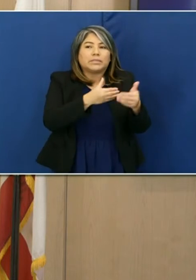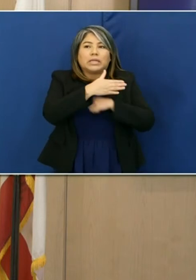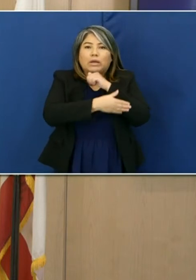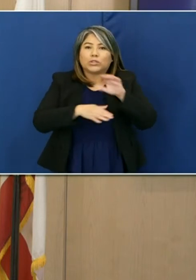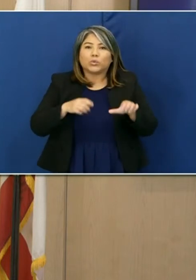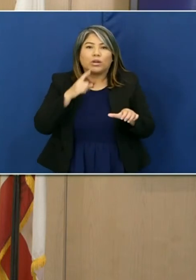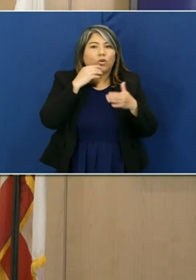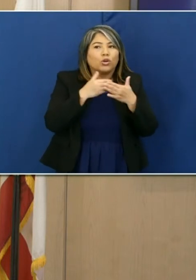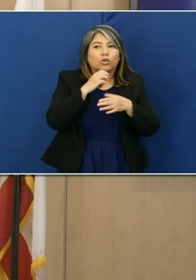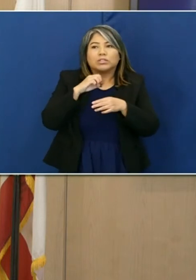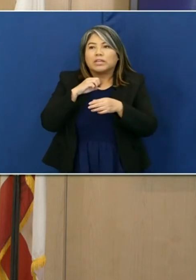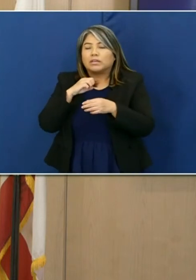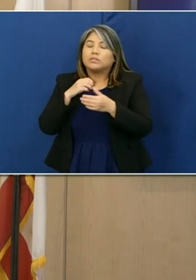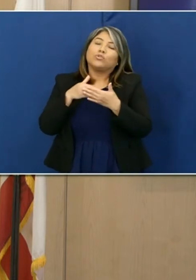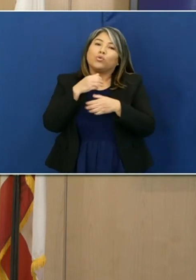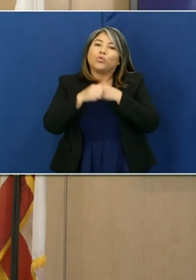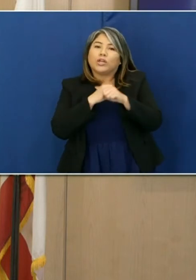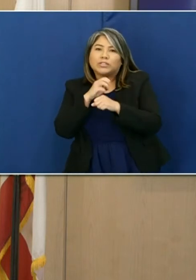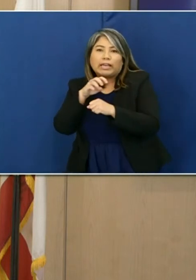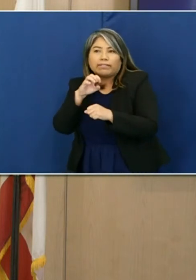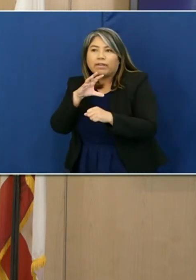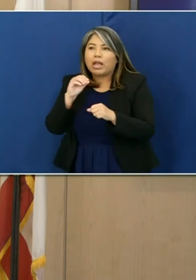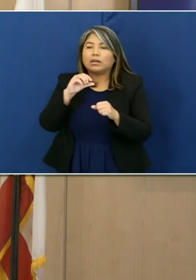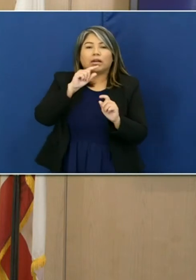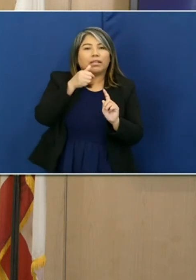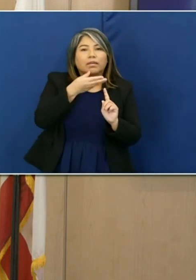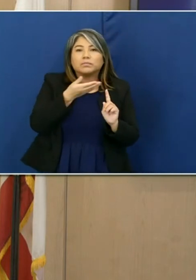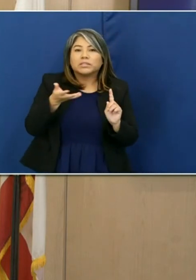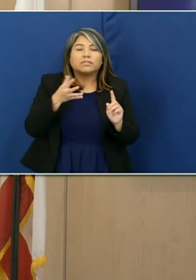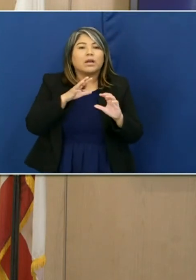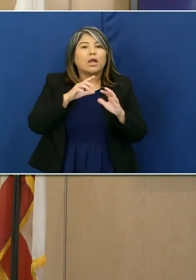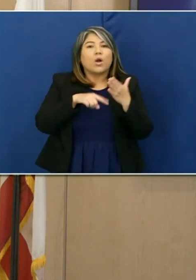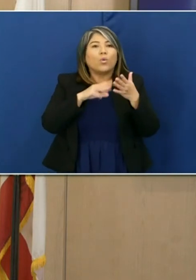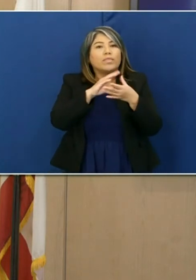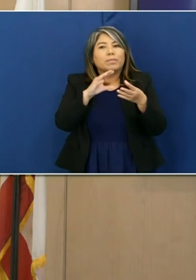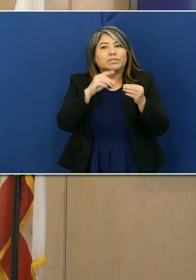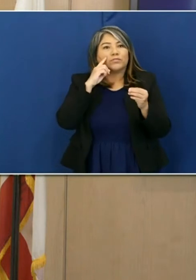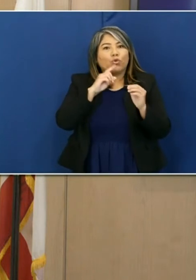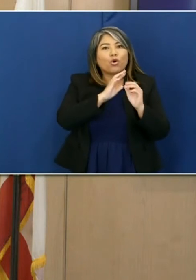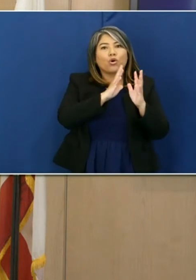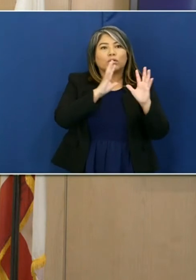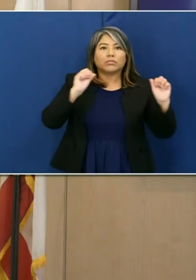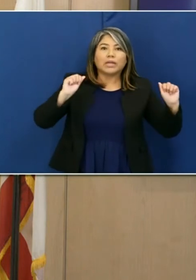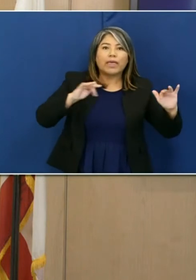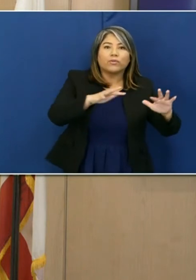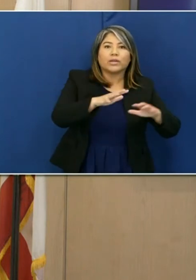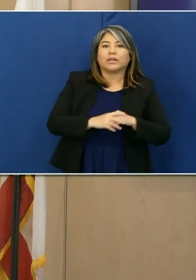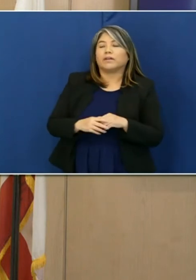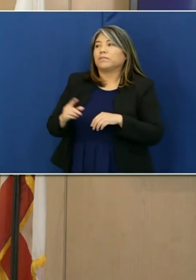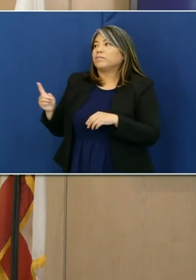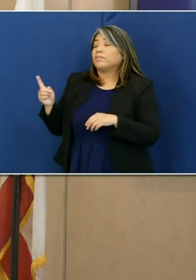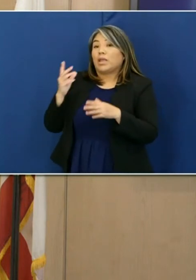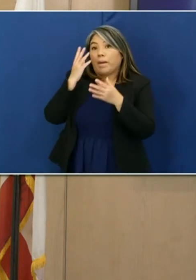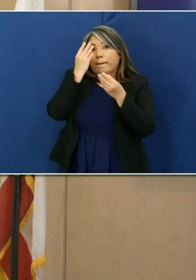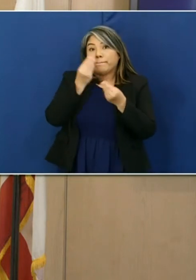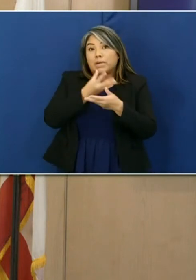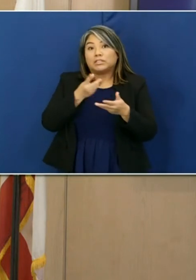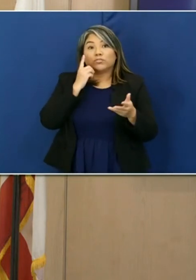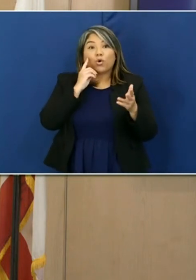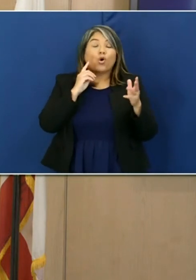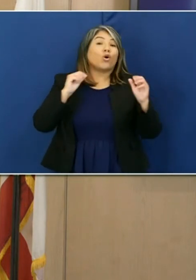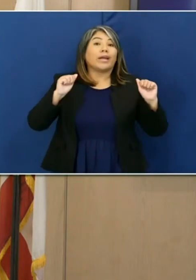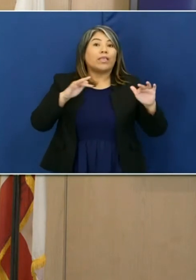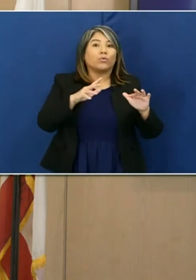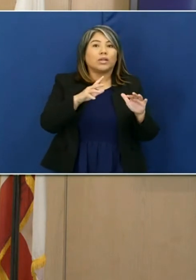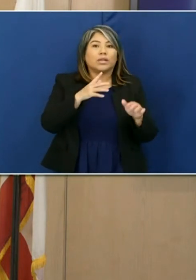anything specific? And what is the message for gatherings to close out 2020? Yeah, the message for gatherings is really simple.